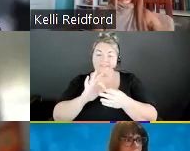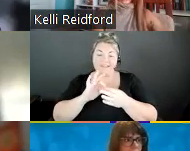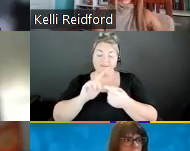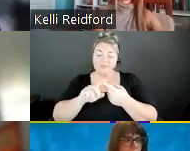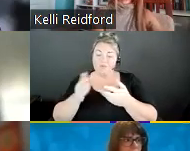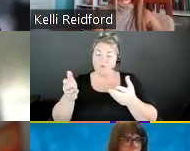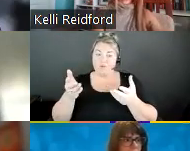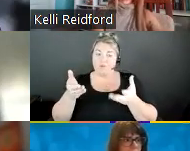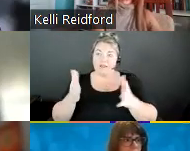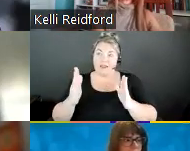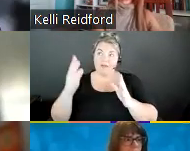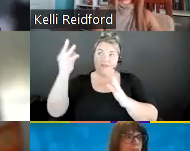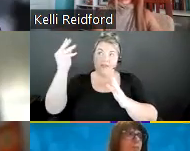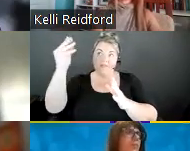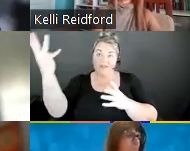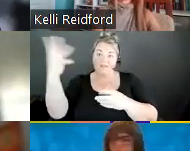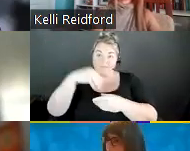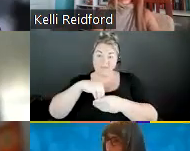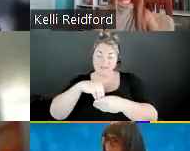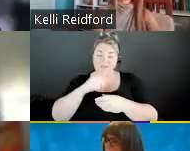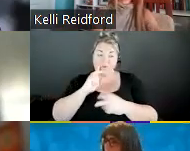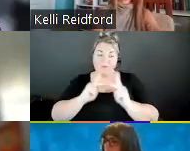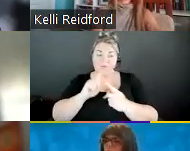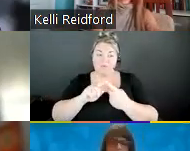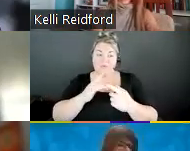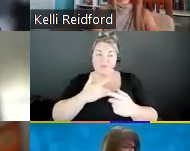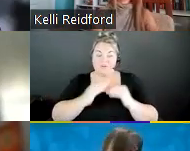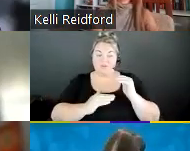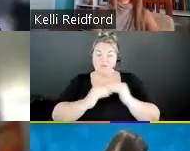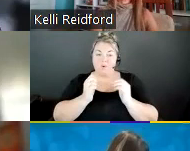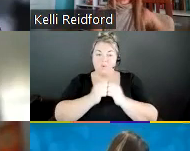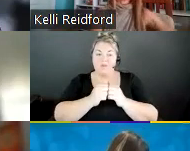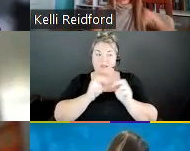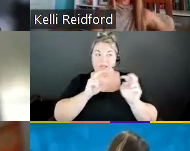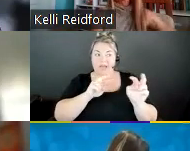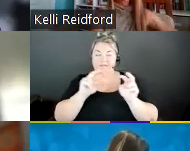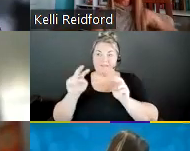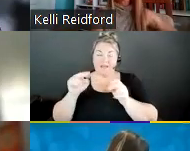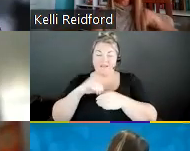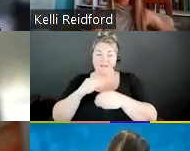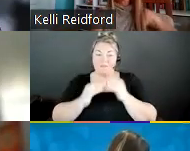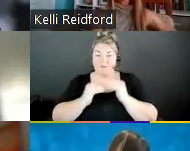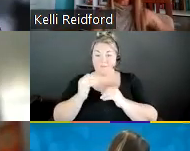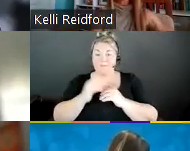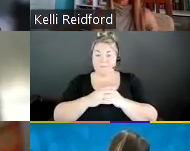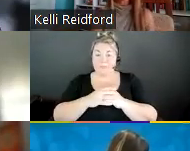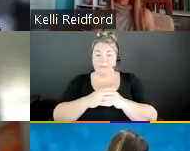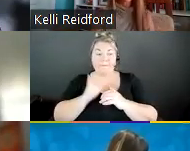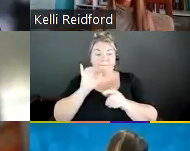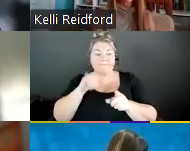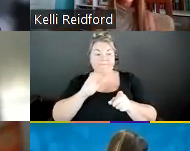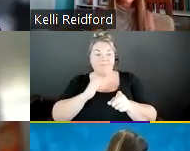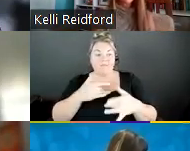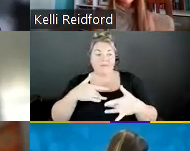the outside in and for people to feel comfortable with line of sight throughout the building. This is our